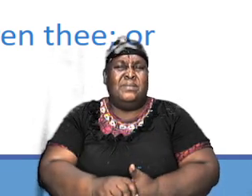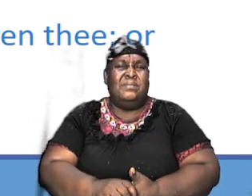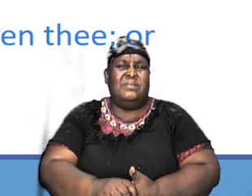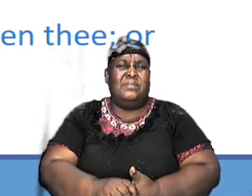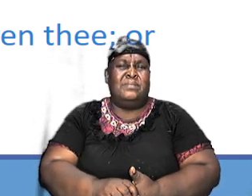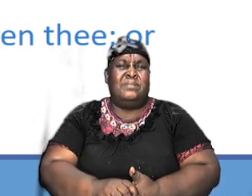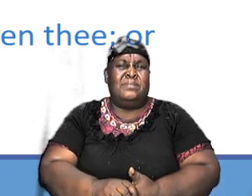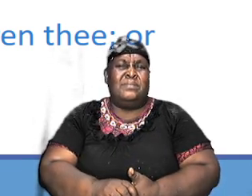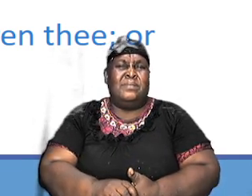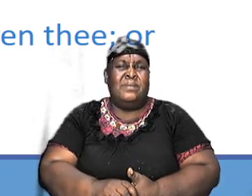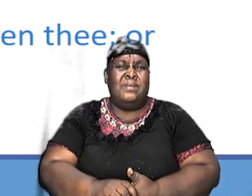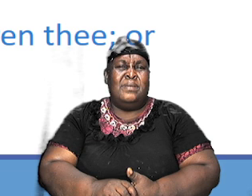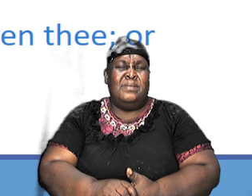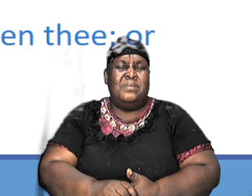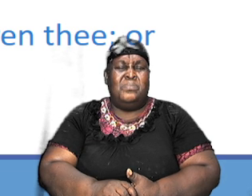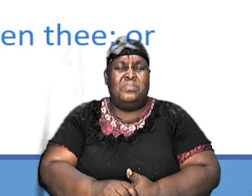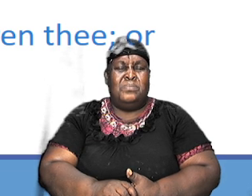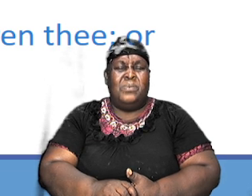Is it equal?